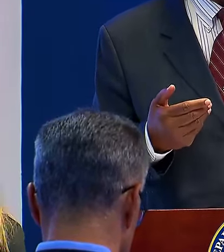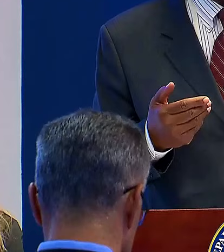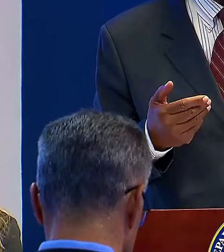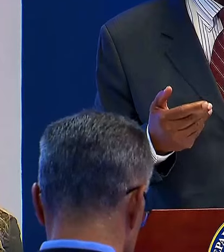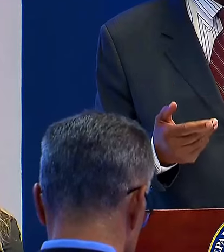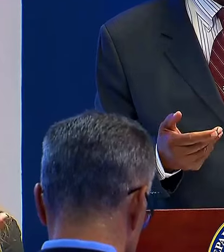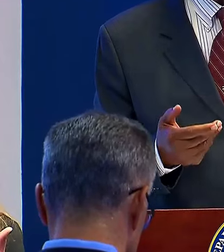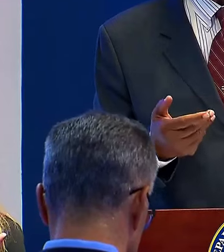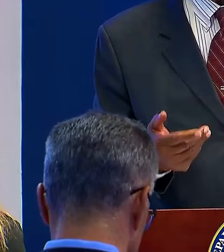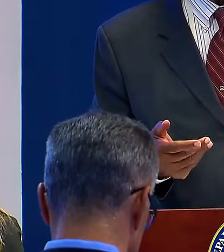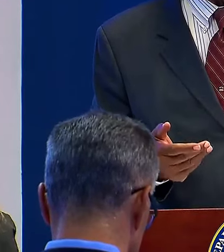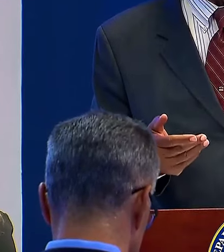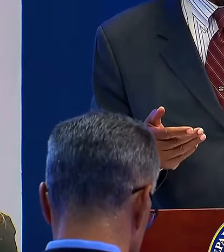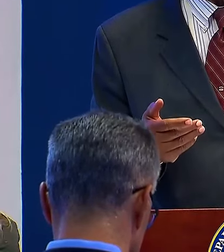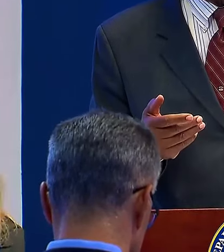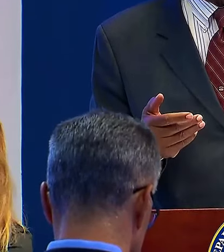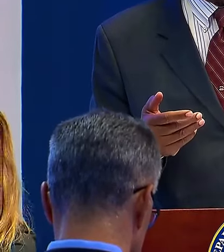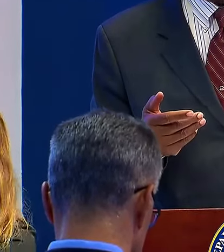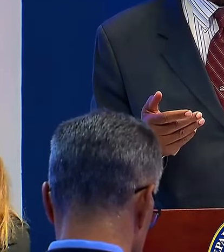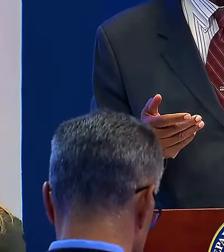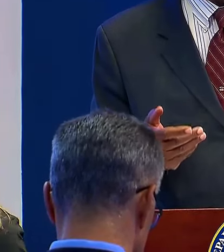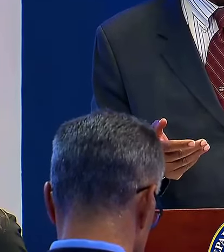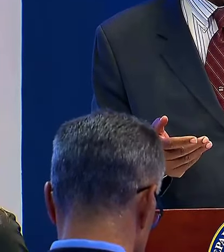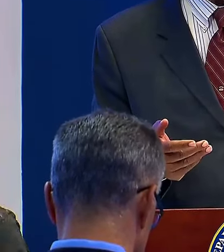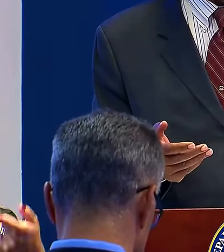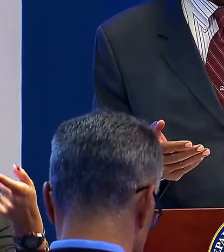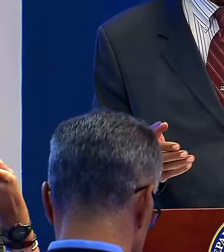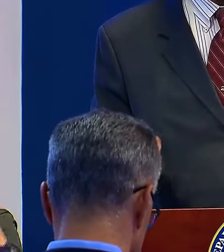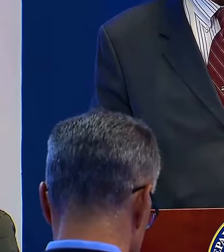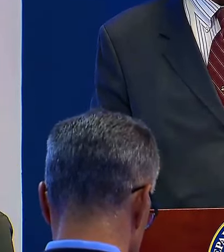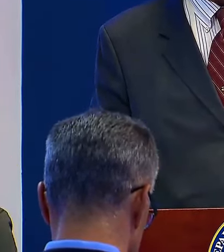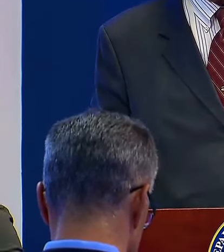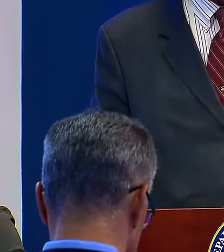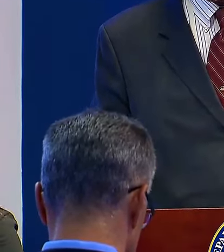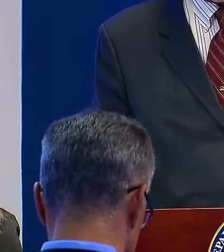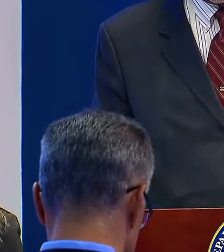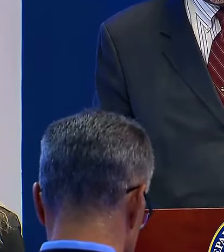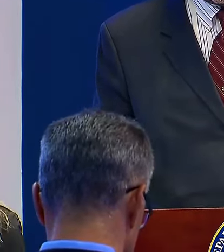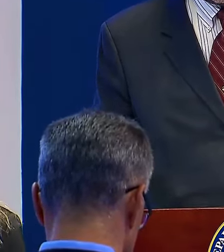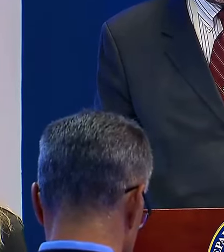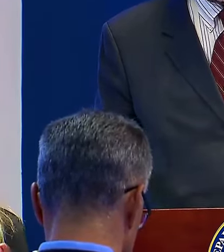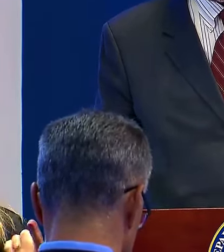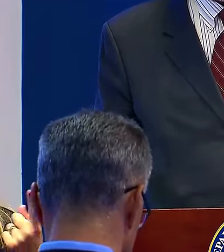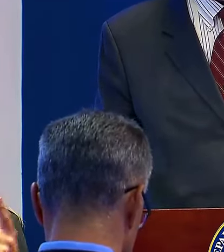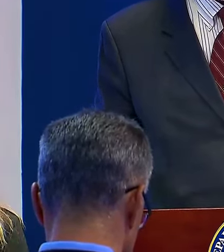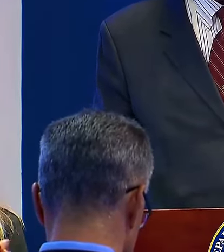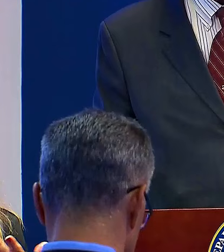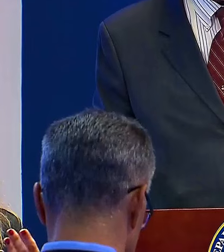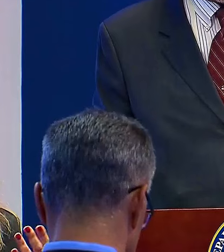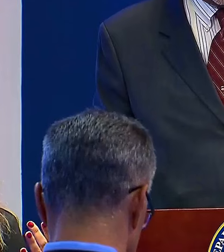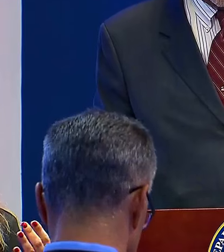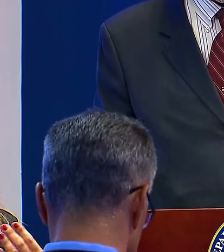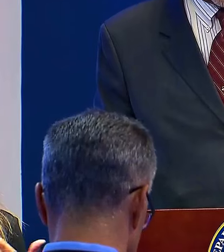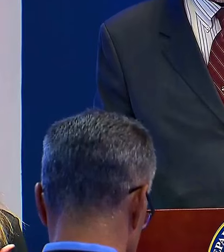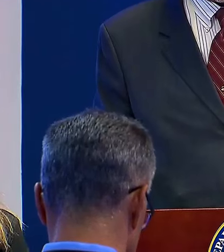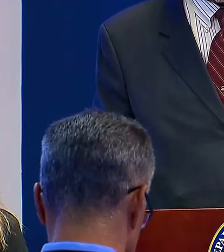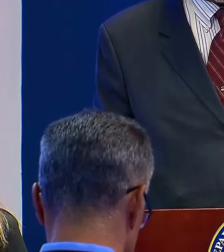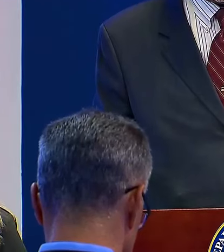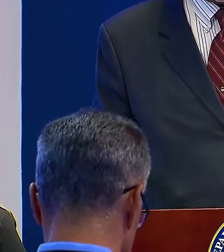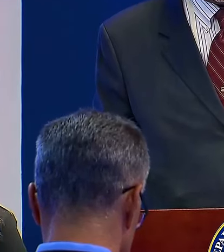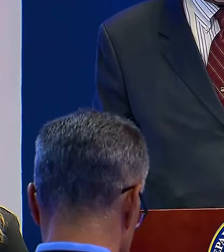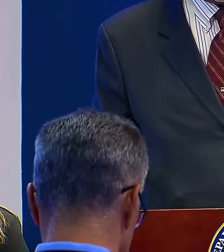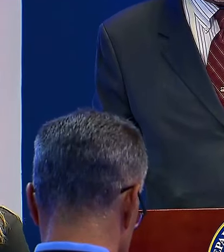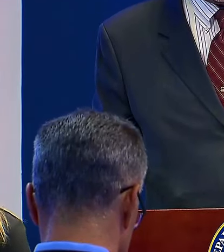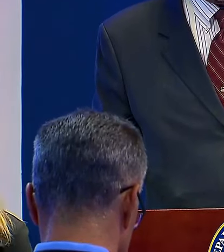says it must occur, and that which is beyond what folks have said is